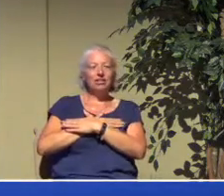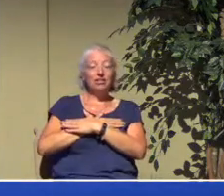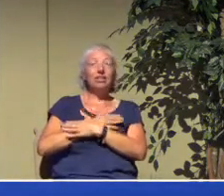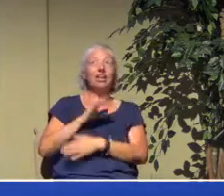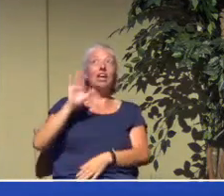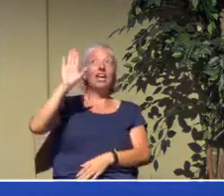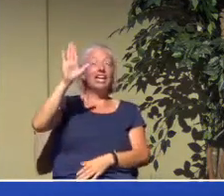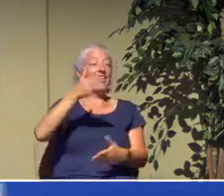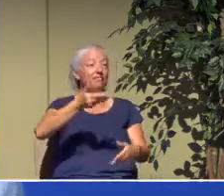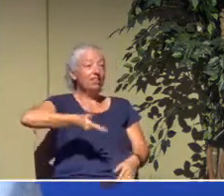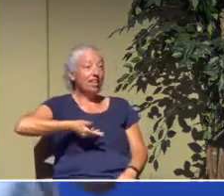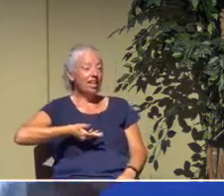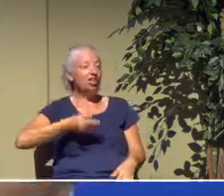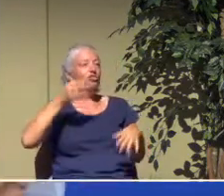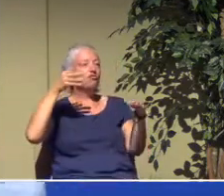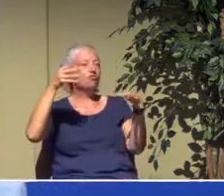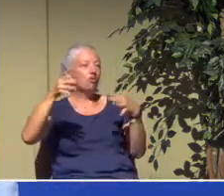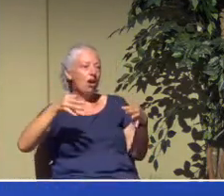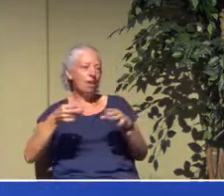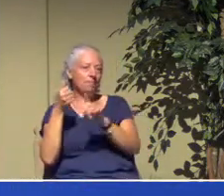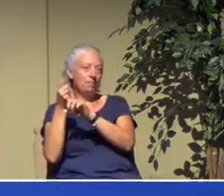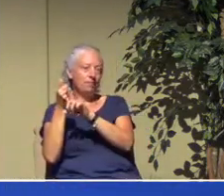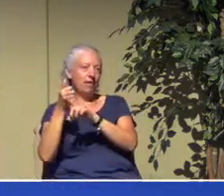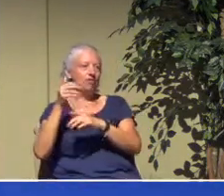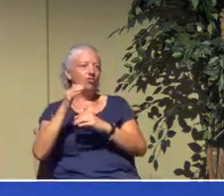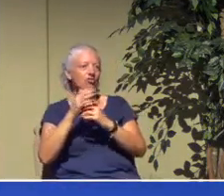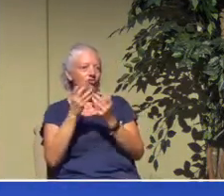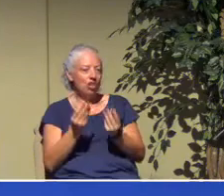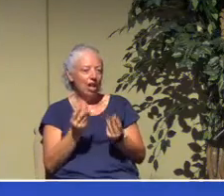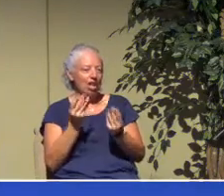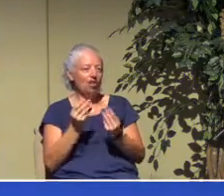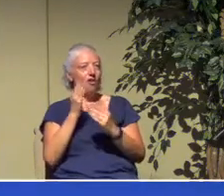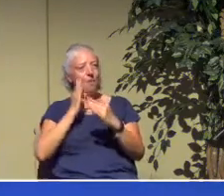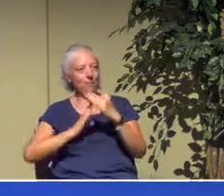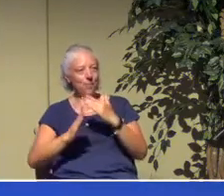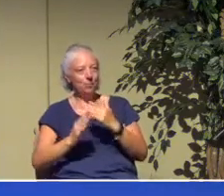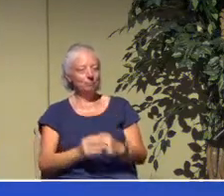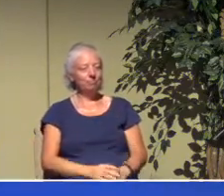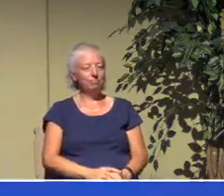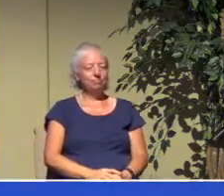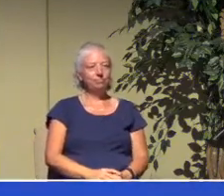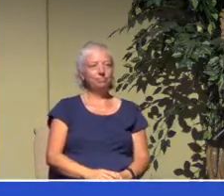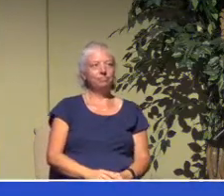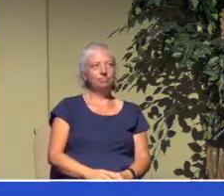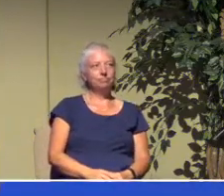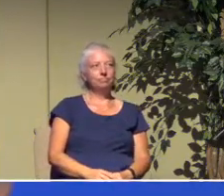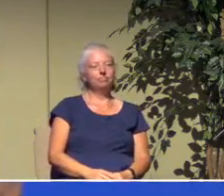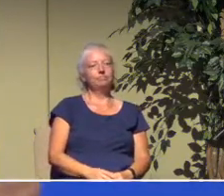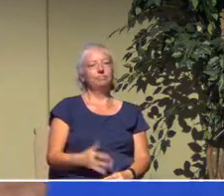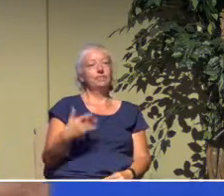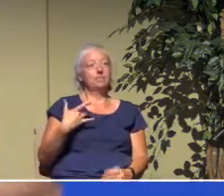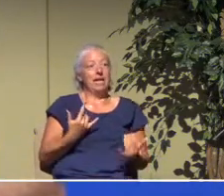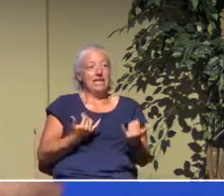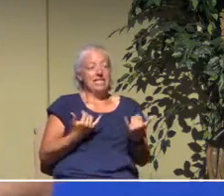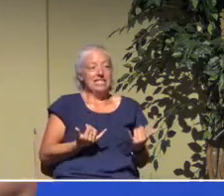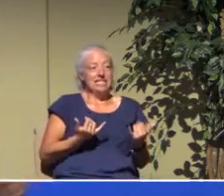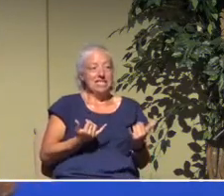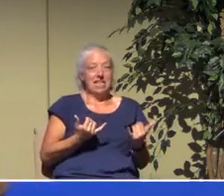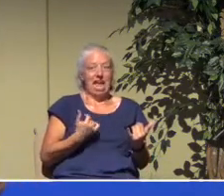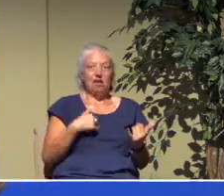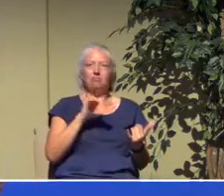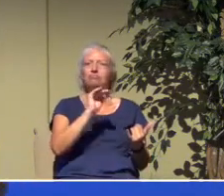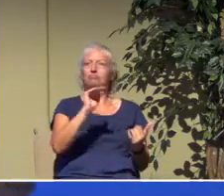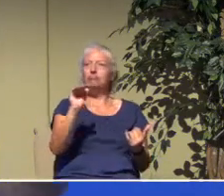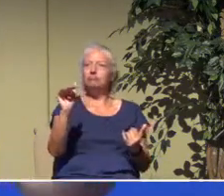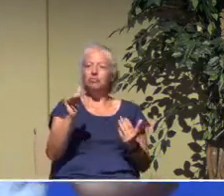who is gentle and who is humble. Now, normally at this point in the message, I would say, please turn in your Bibles